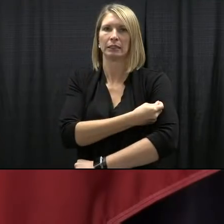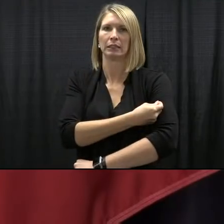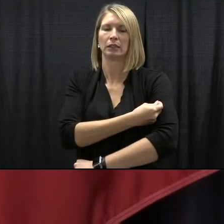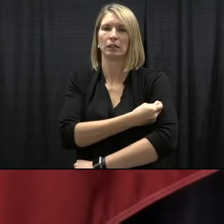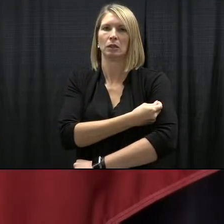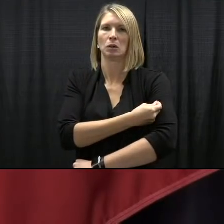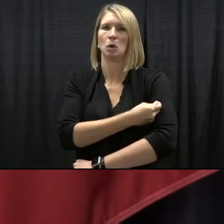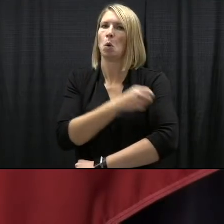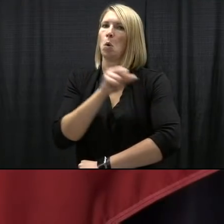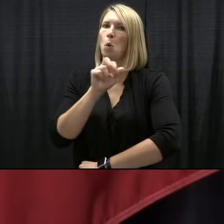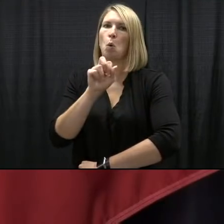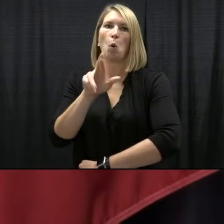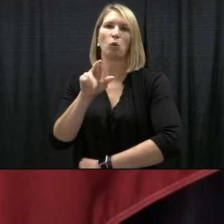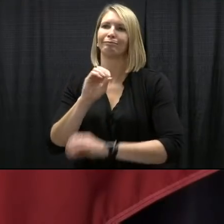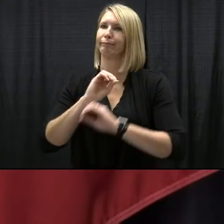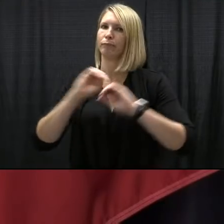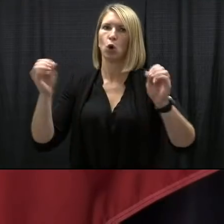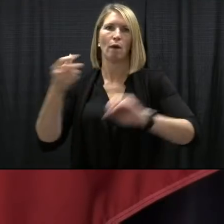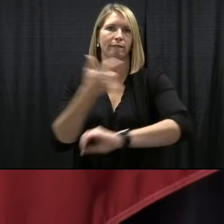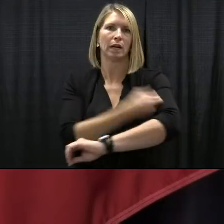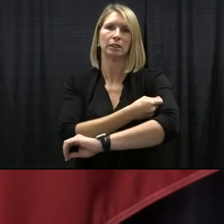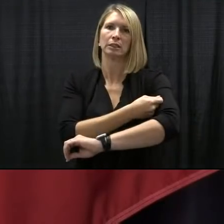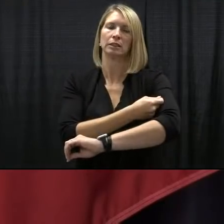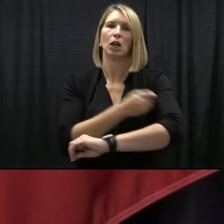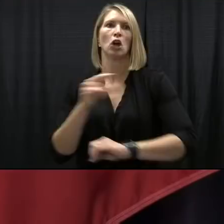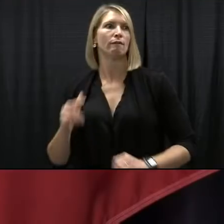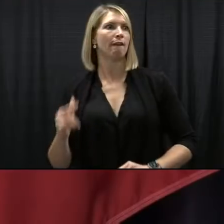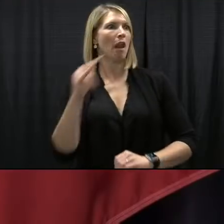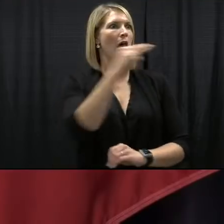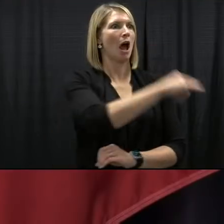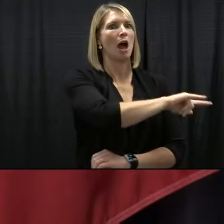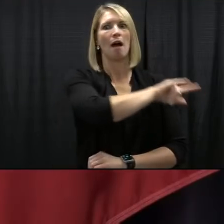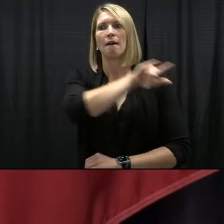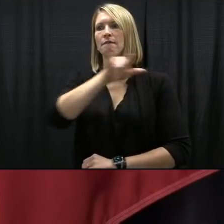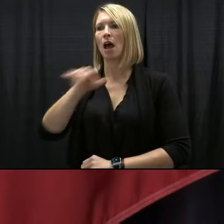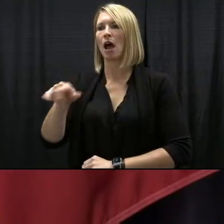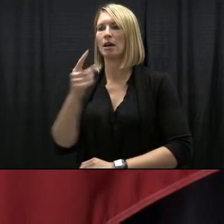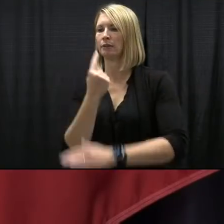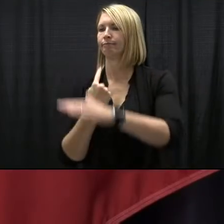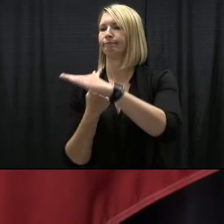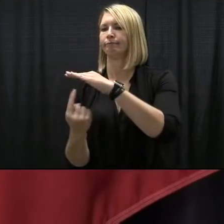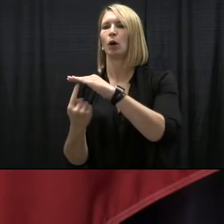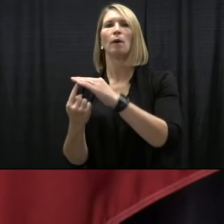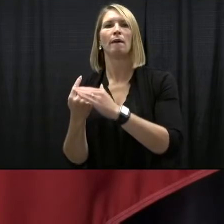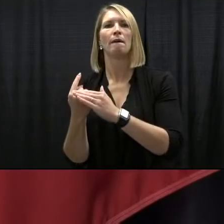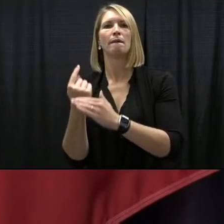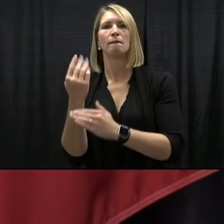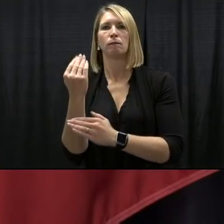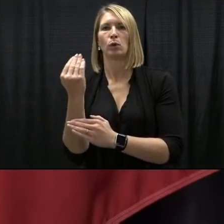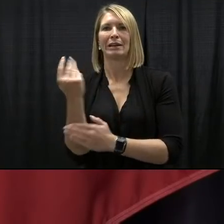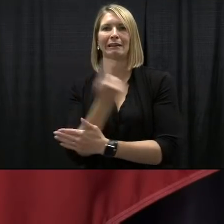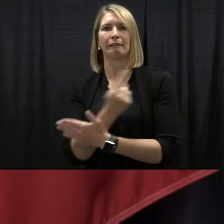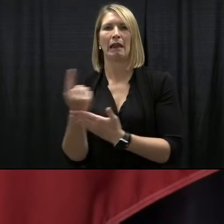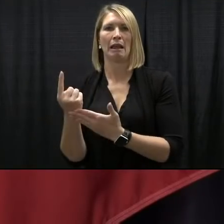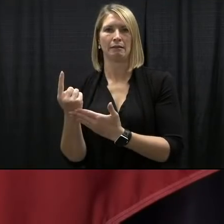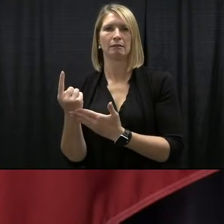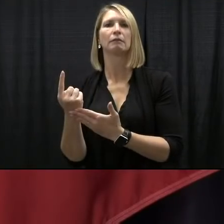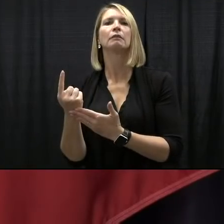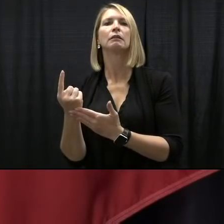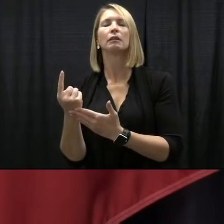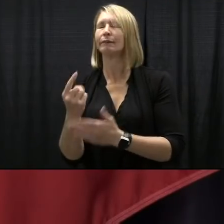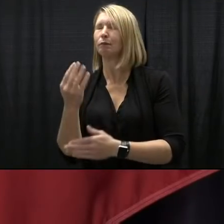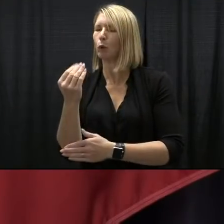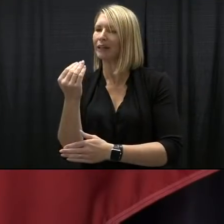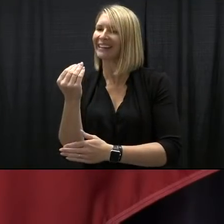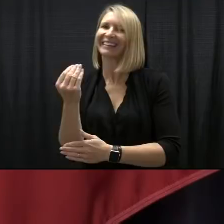travelers. They will be required to isolate for 14 days, but may choose to shorten this self-isolation period with a test on day 7, 8,